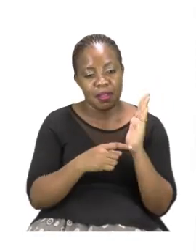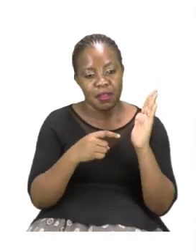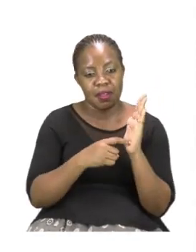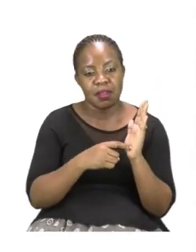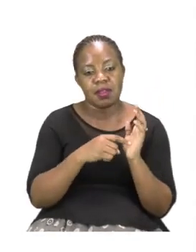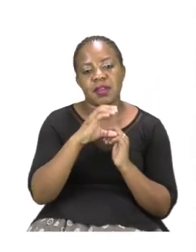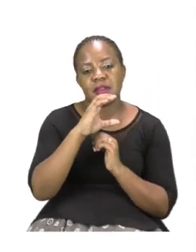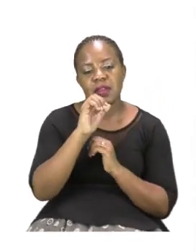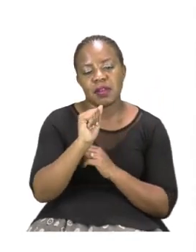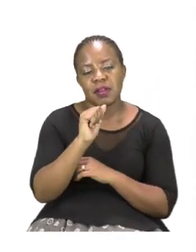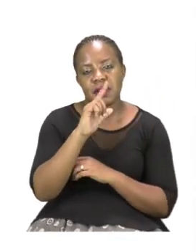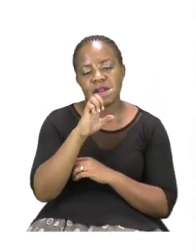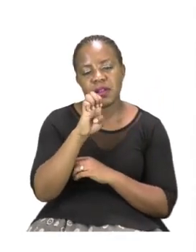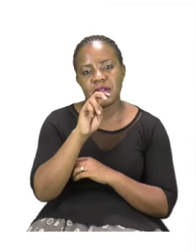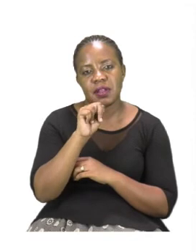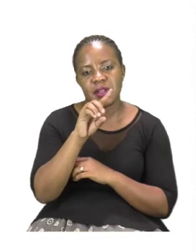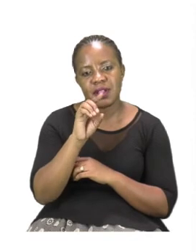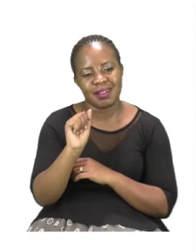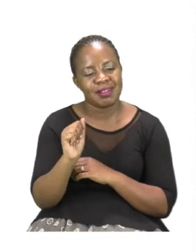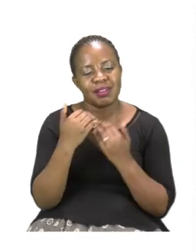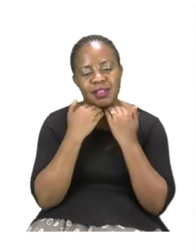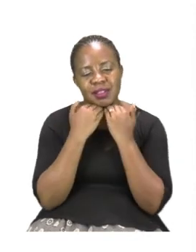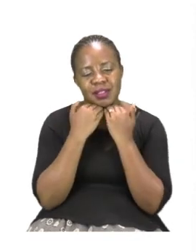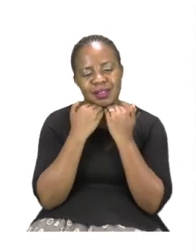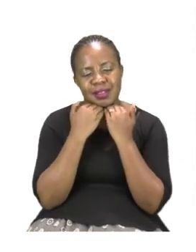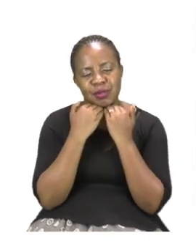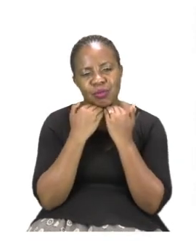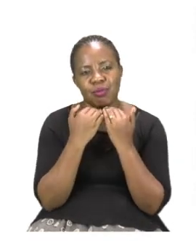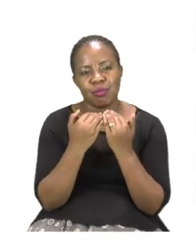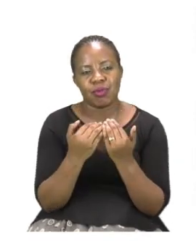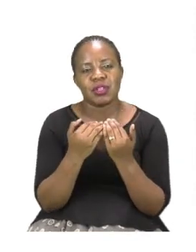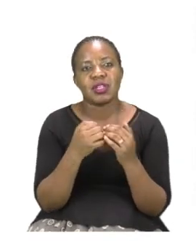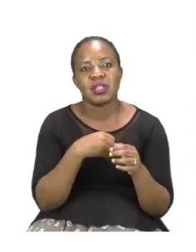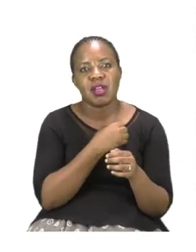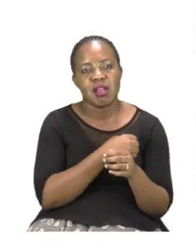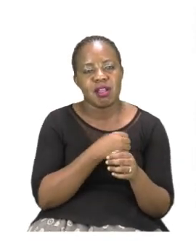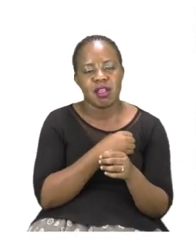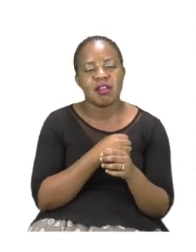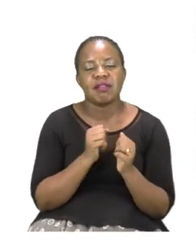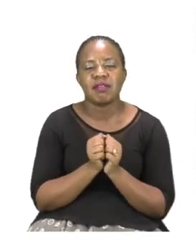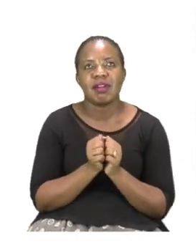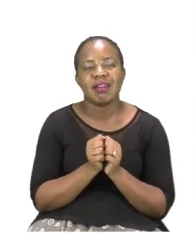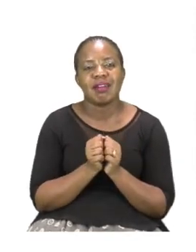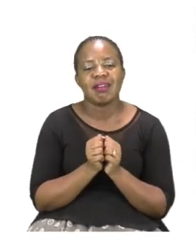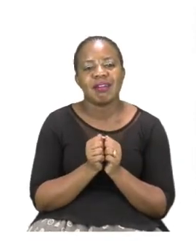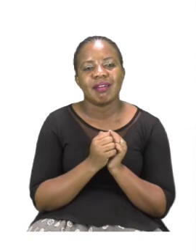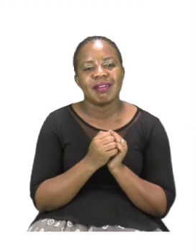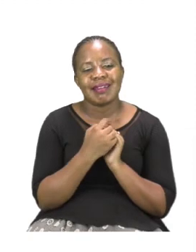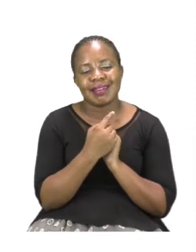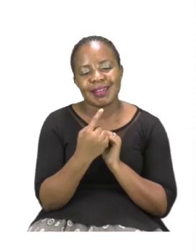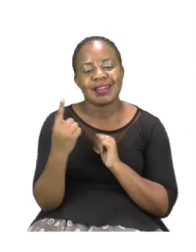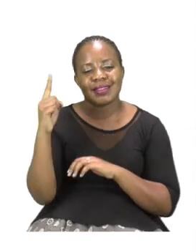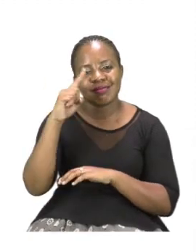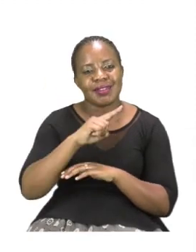our lives. Each and every day is different, and we need to know the